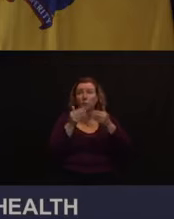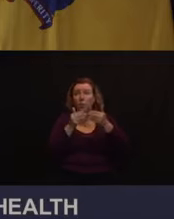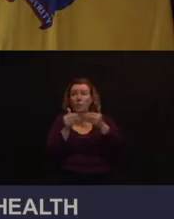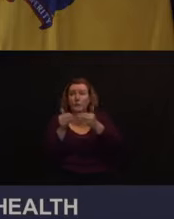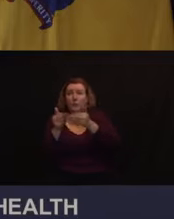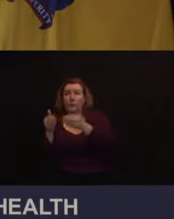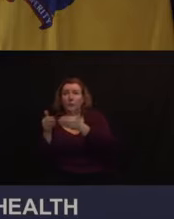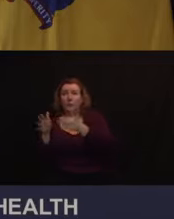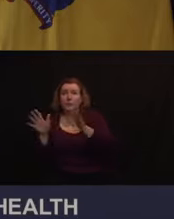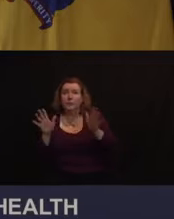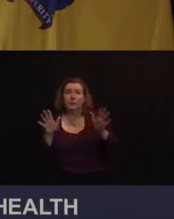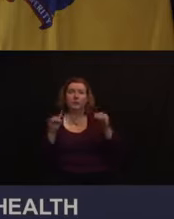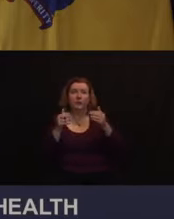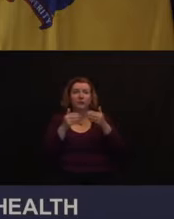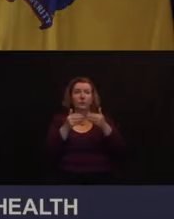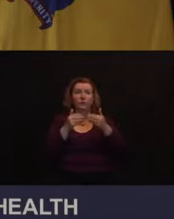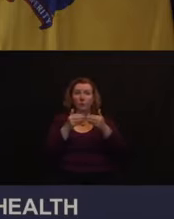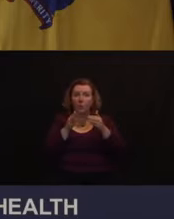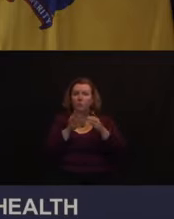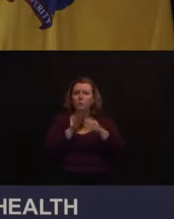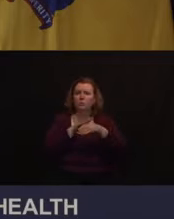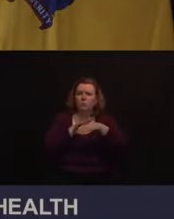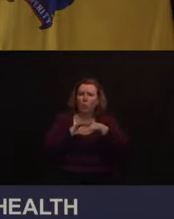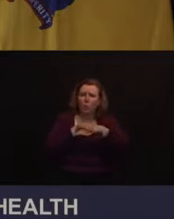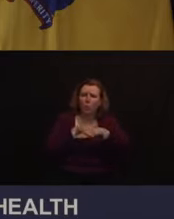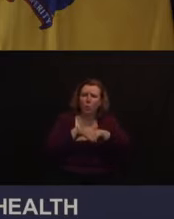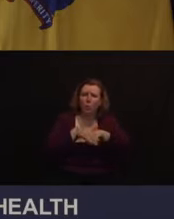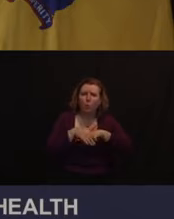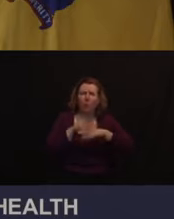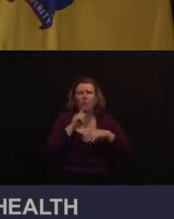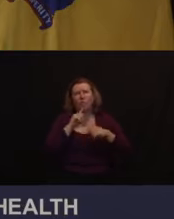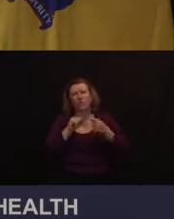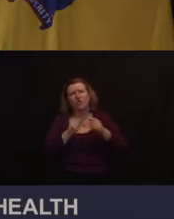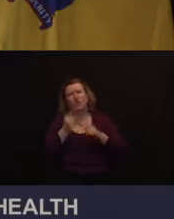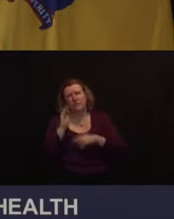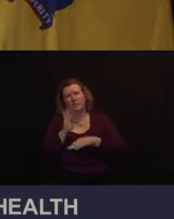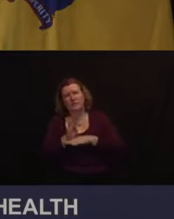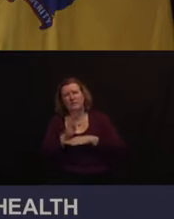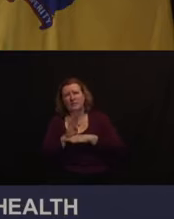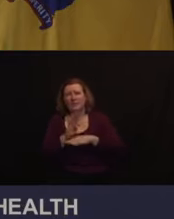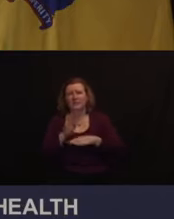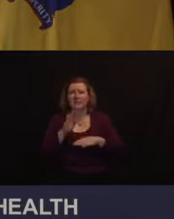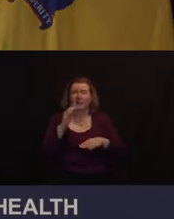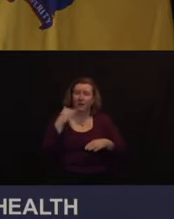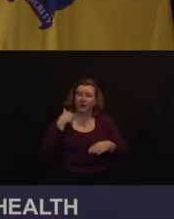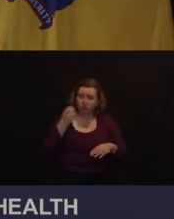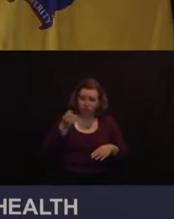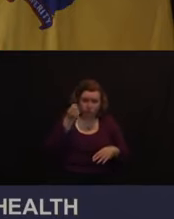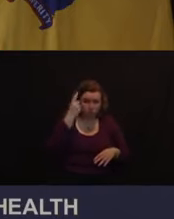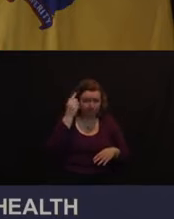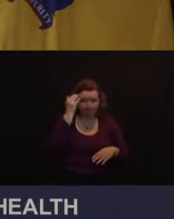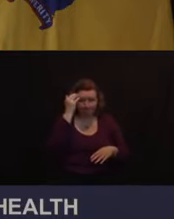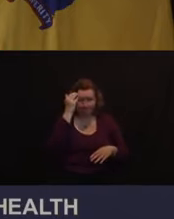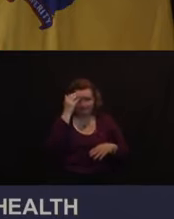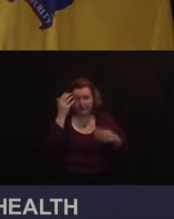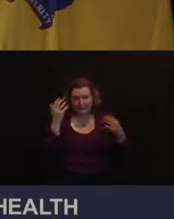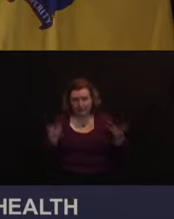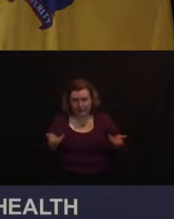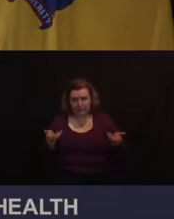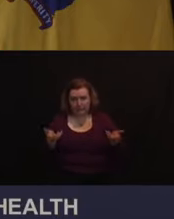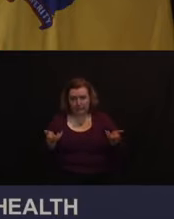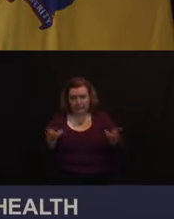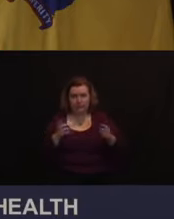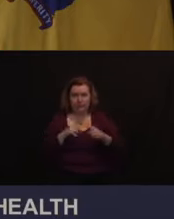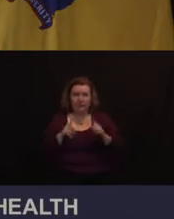enormous pain in businesses that have gone under, restaurants, et cetera. So I said directionally as well. So for